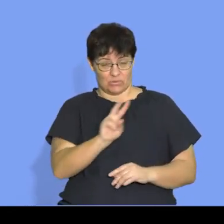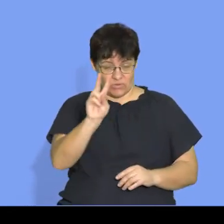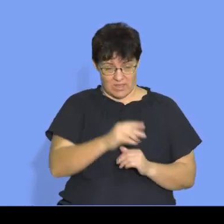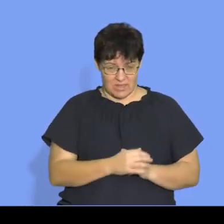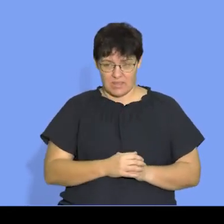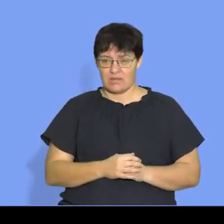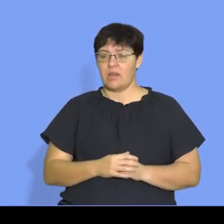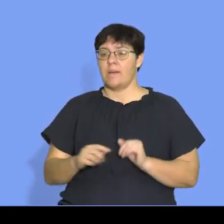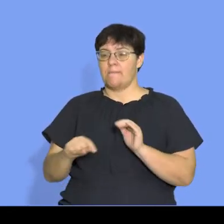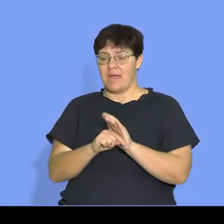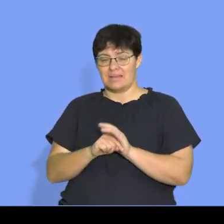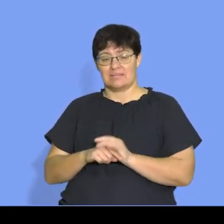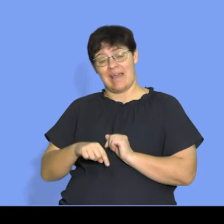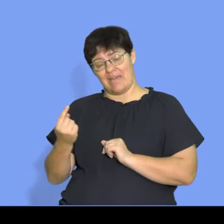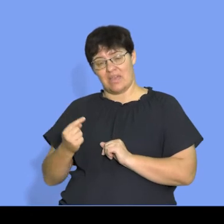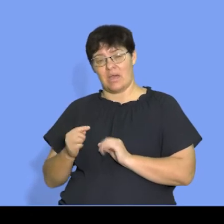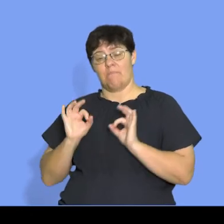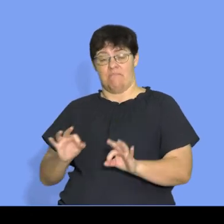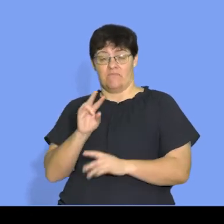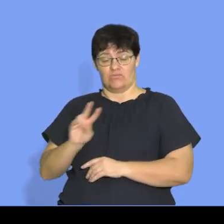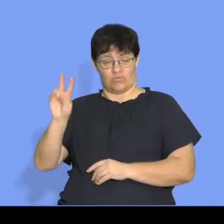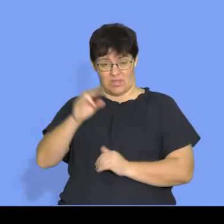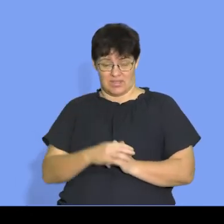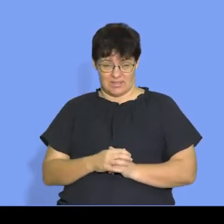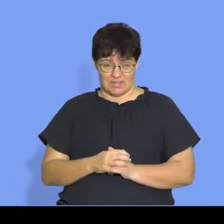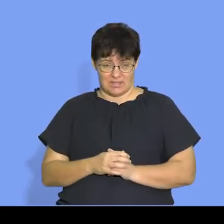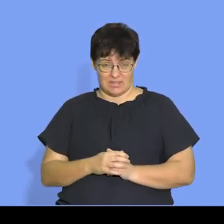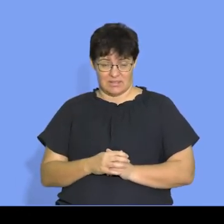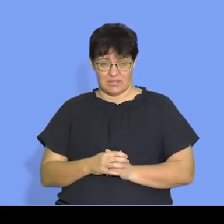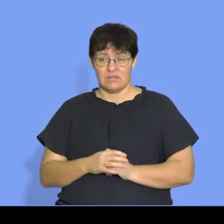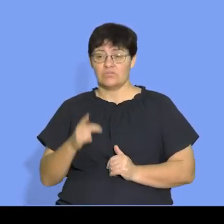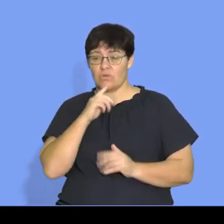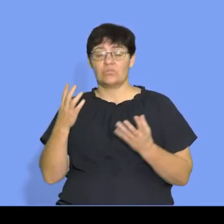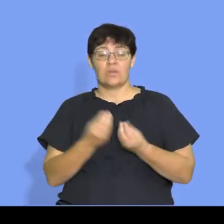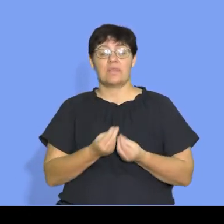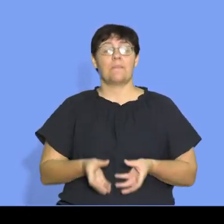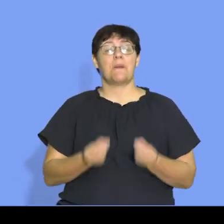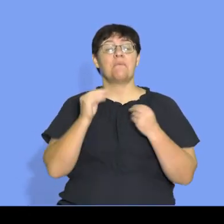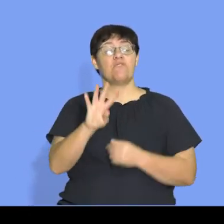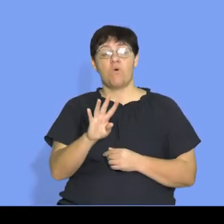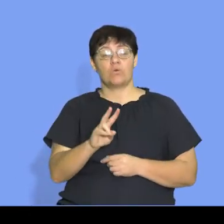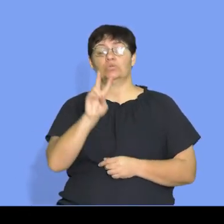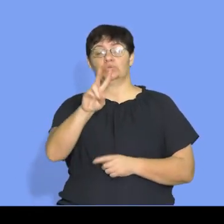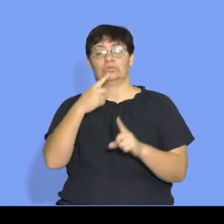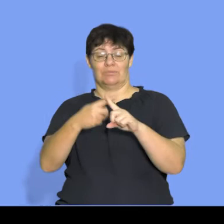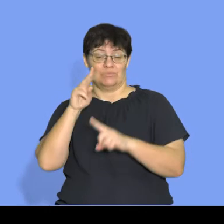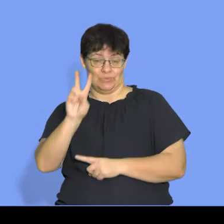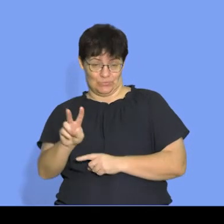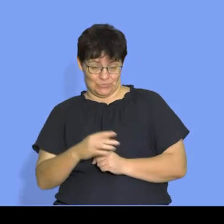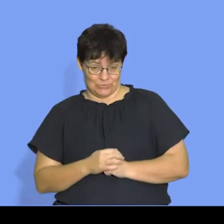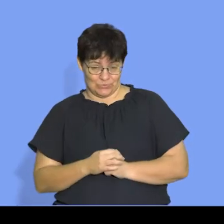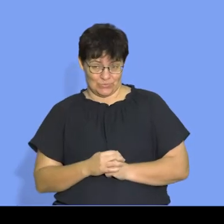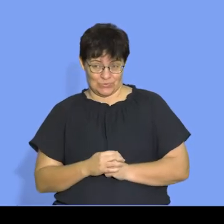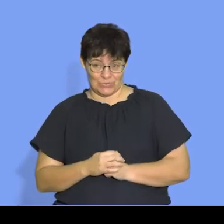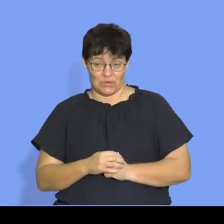another perfect square. So the two numbers that I need to multiply to get a 4 are 2 and 2. The two factors